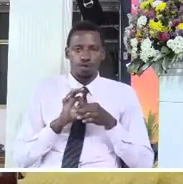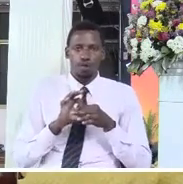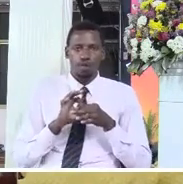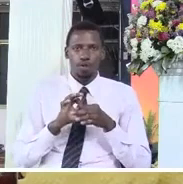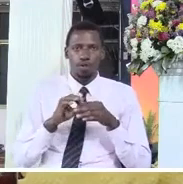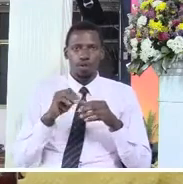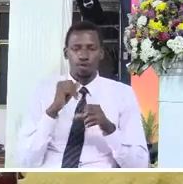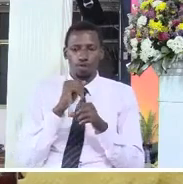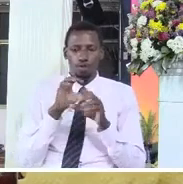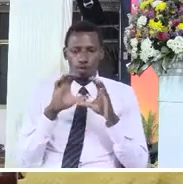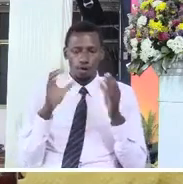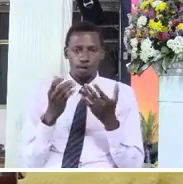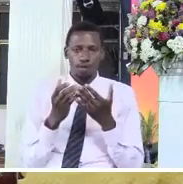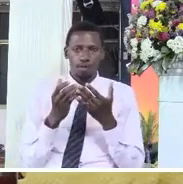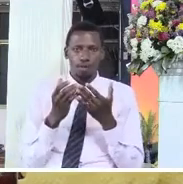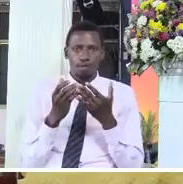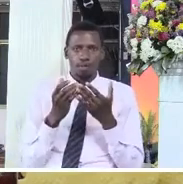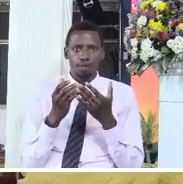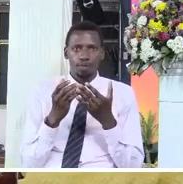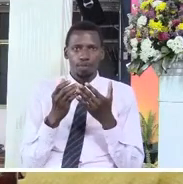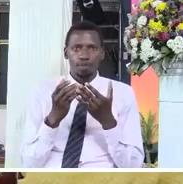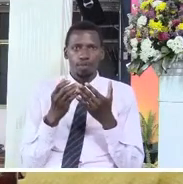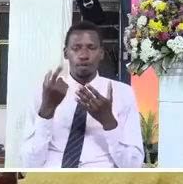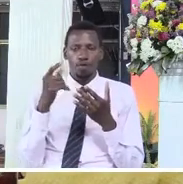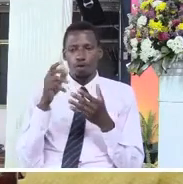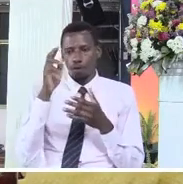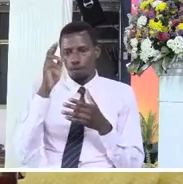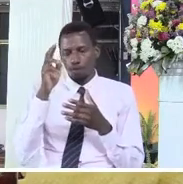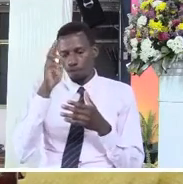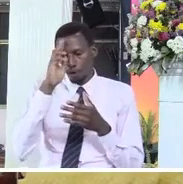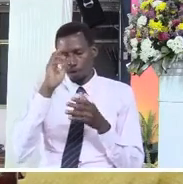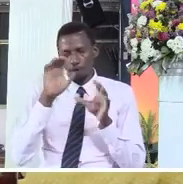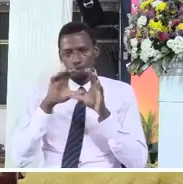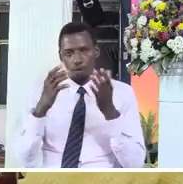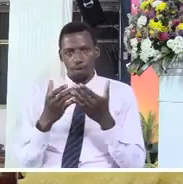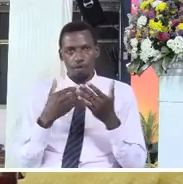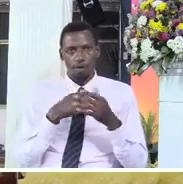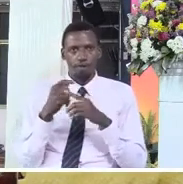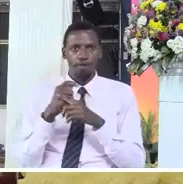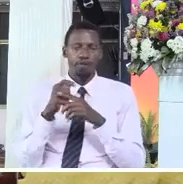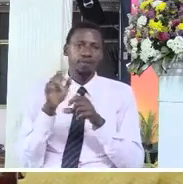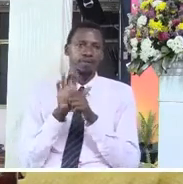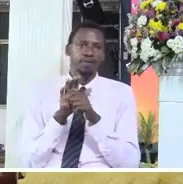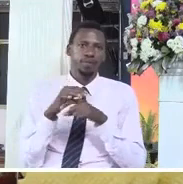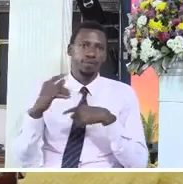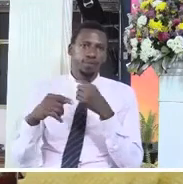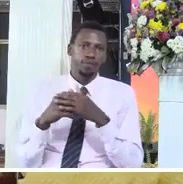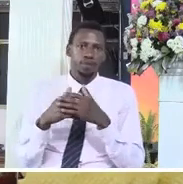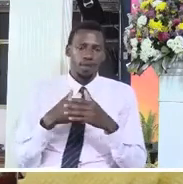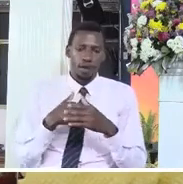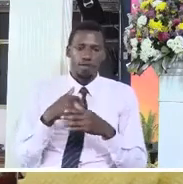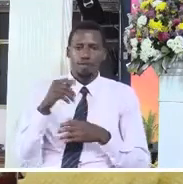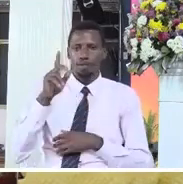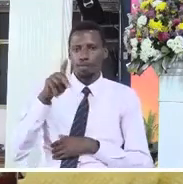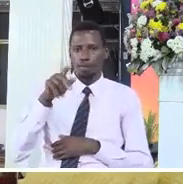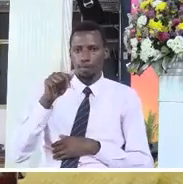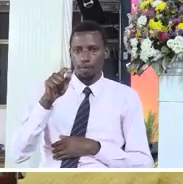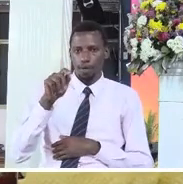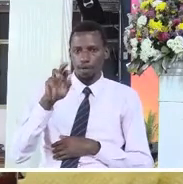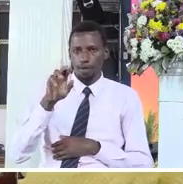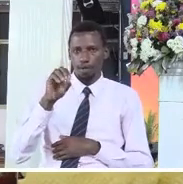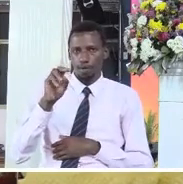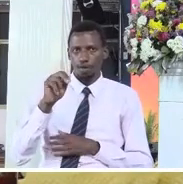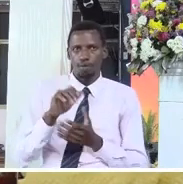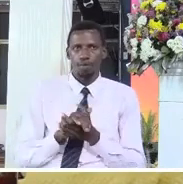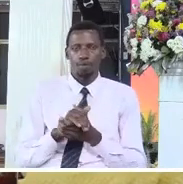people, Adventists, for this world. There is a lot of training that is ongoing. We have our patrons, we have our associates. Every year when we